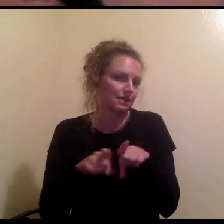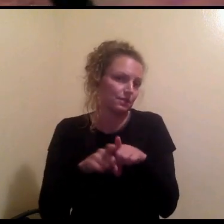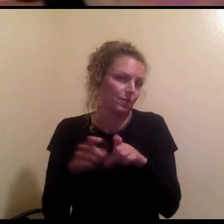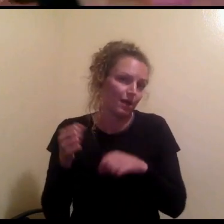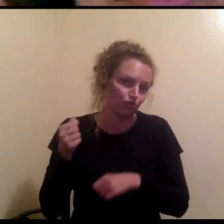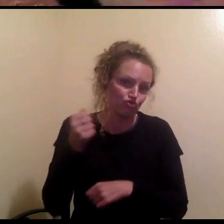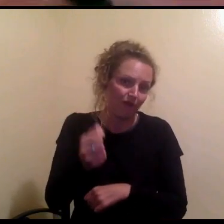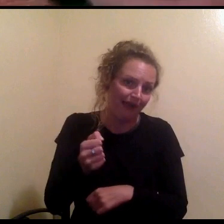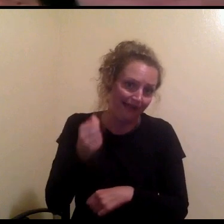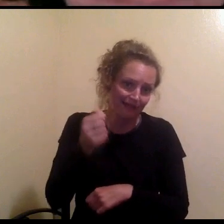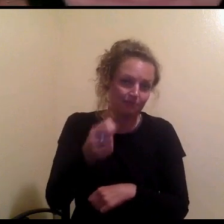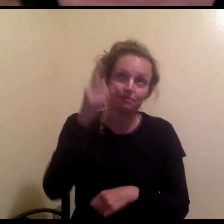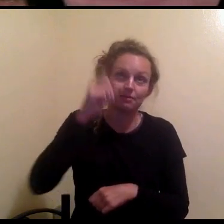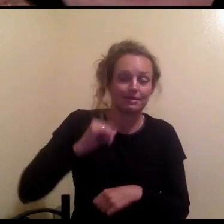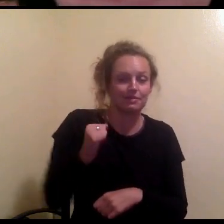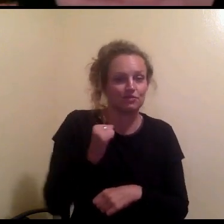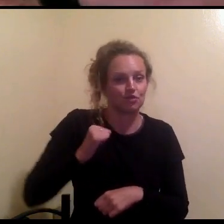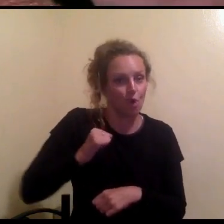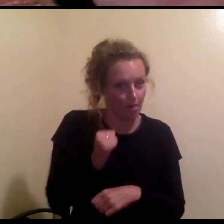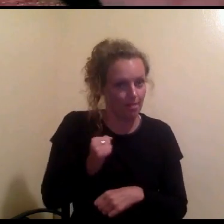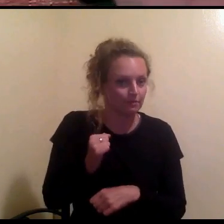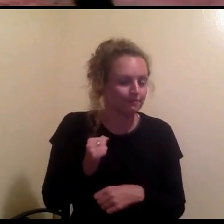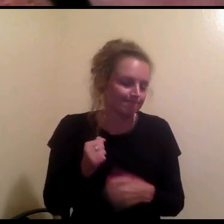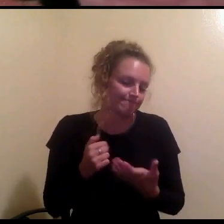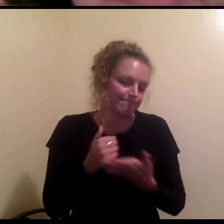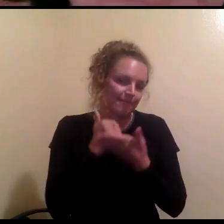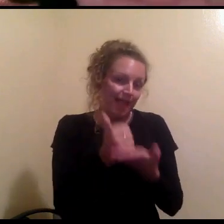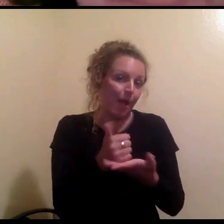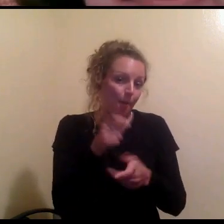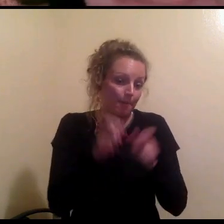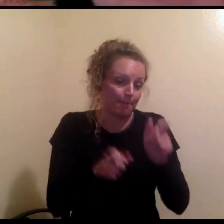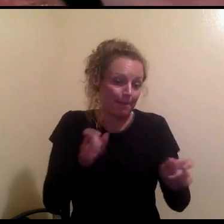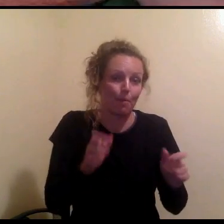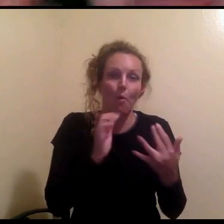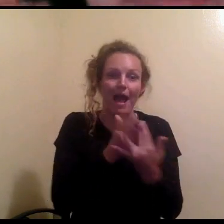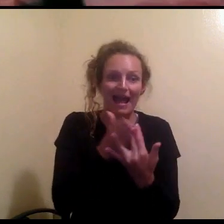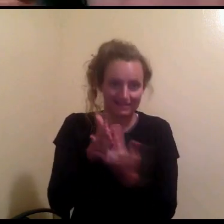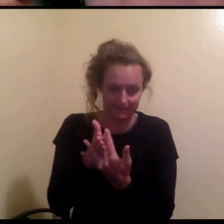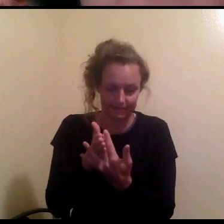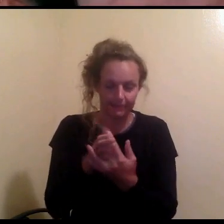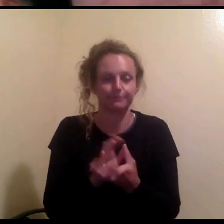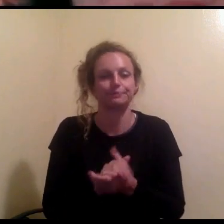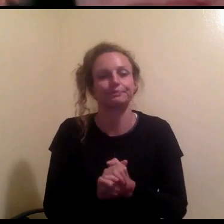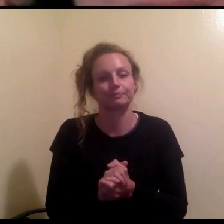There are other aspects of the travel industry. I'm part of the CEO of Action,